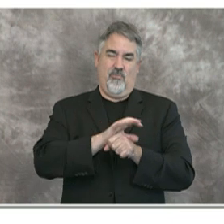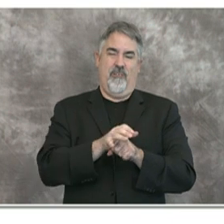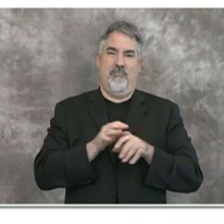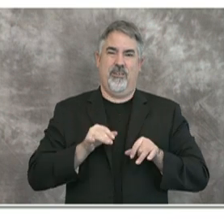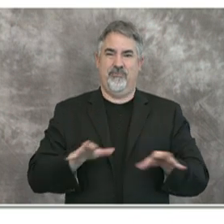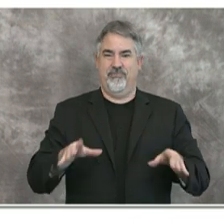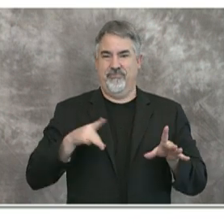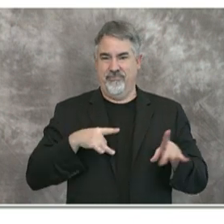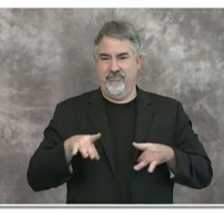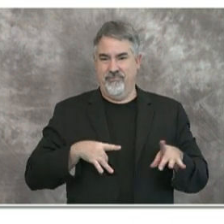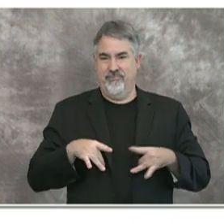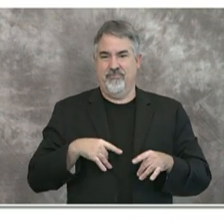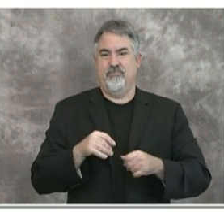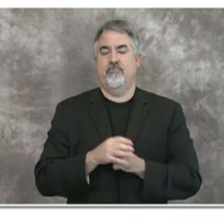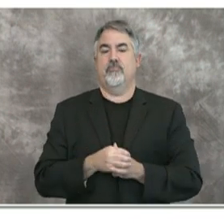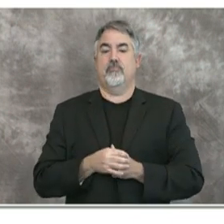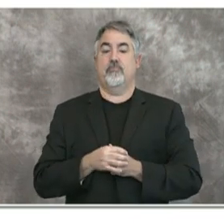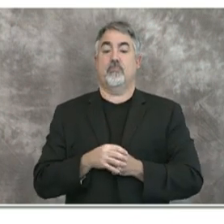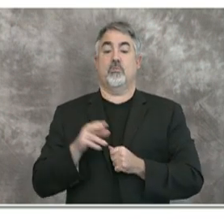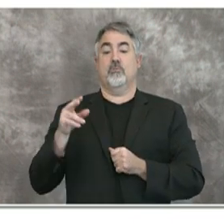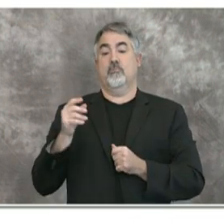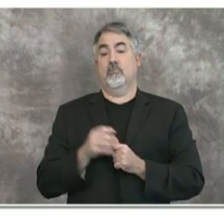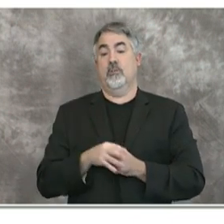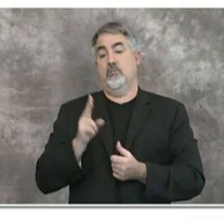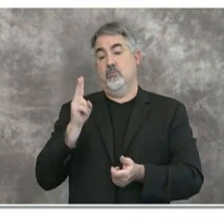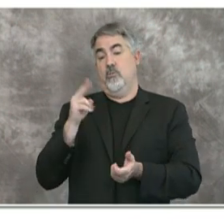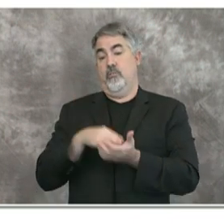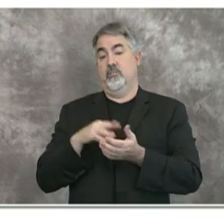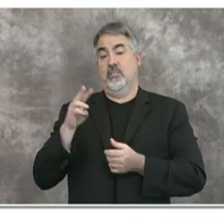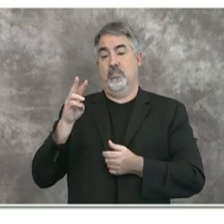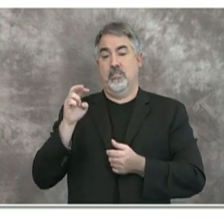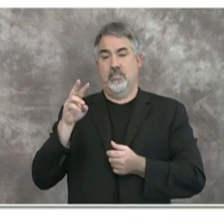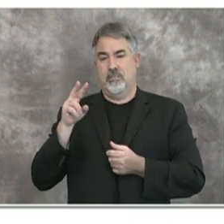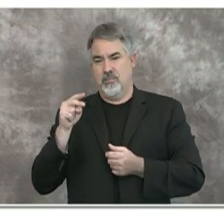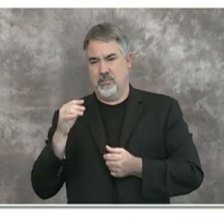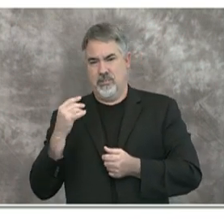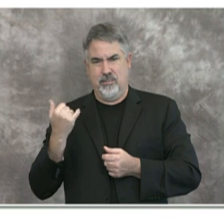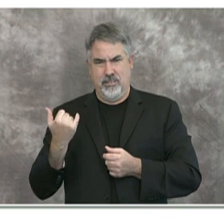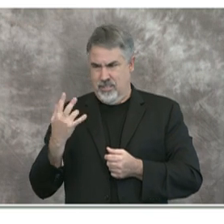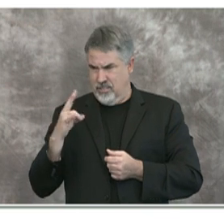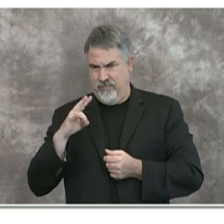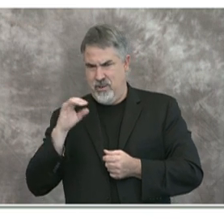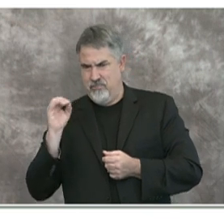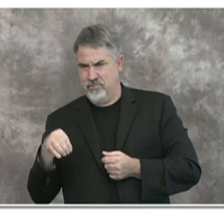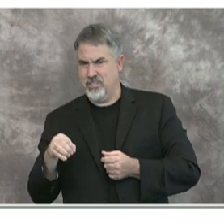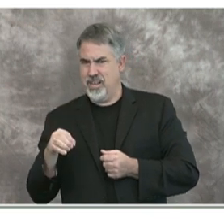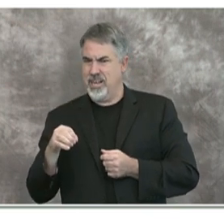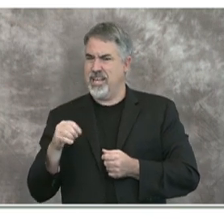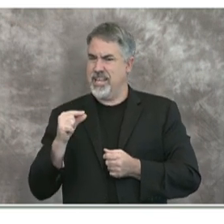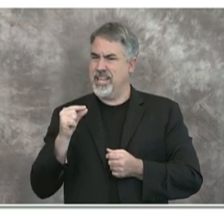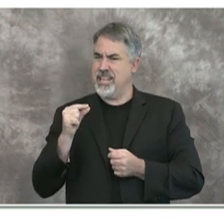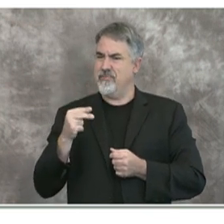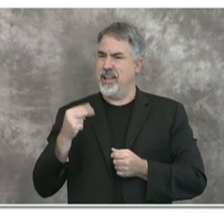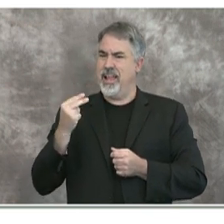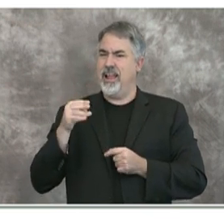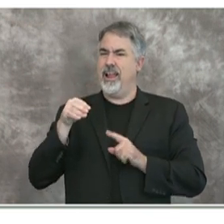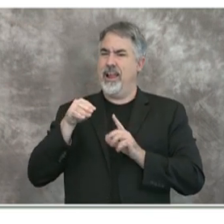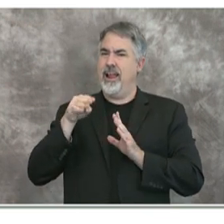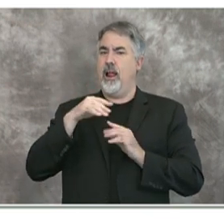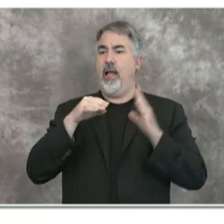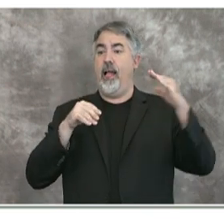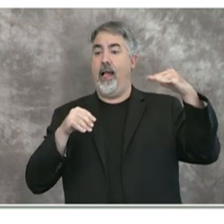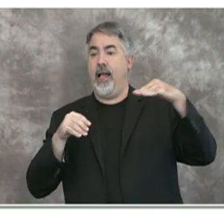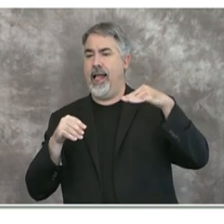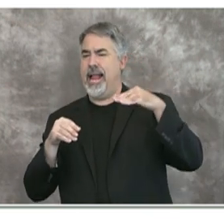This represents 7%, little higher than our rolling average. But again, individual day-by-day numbers are